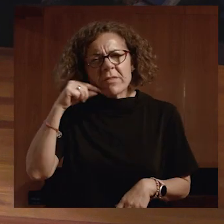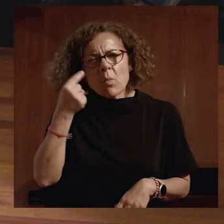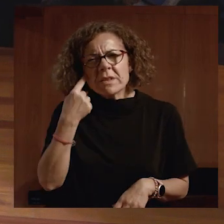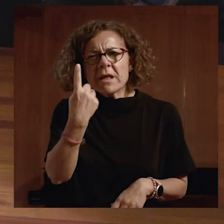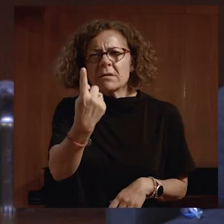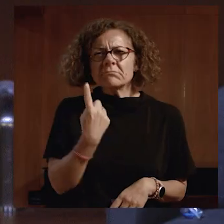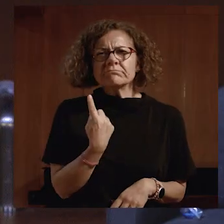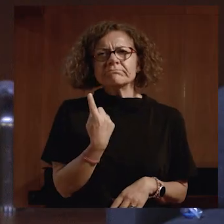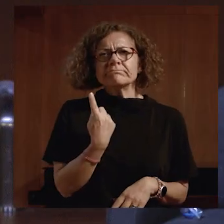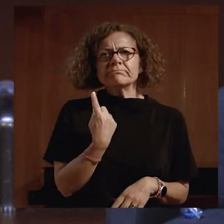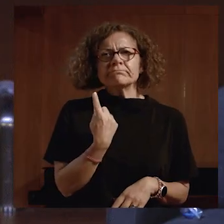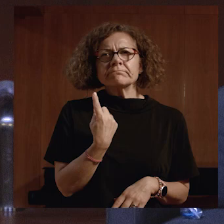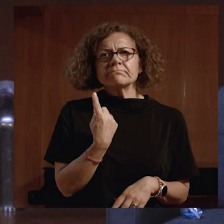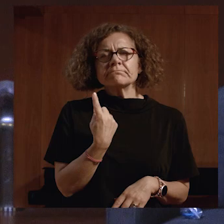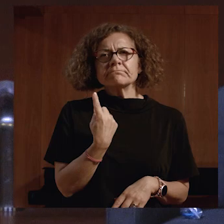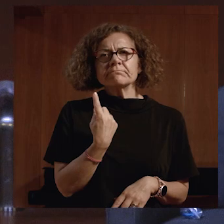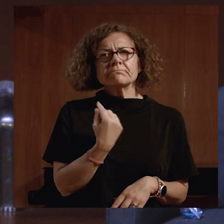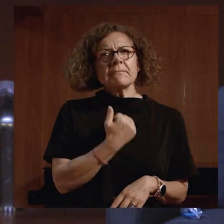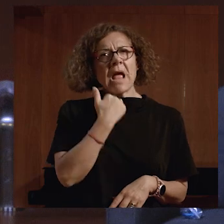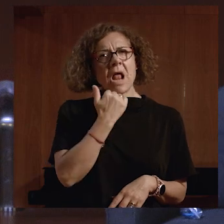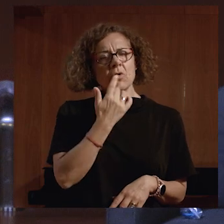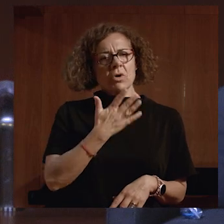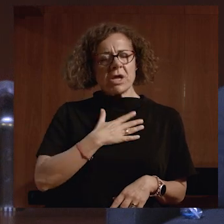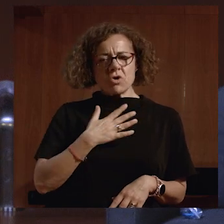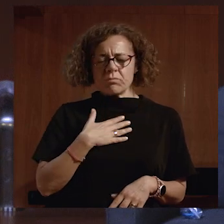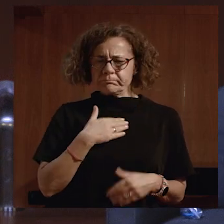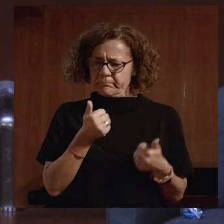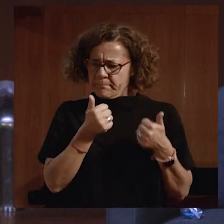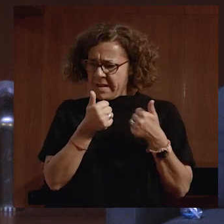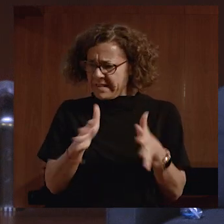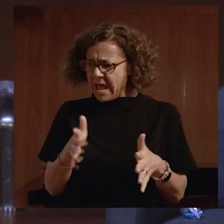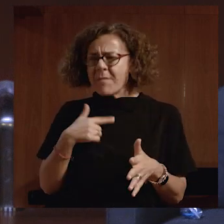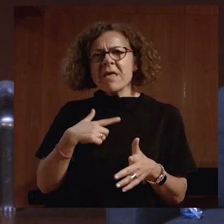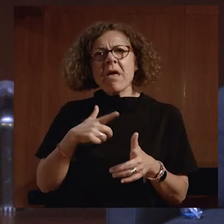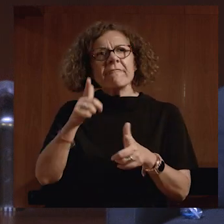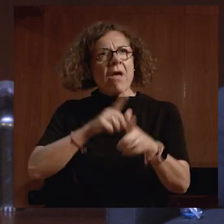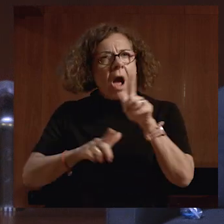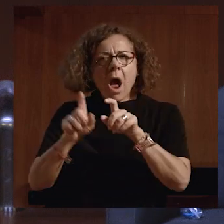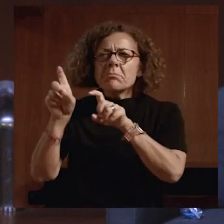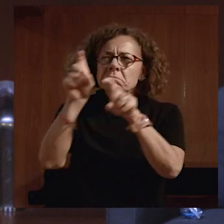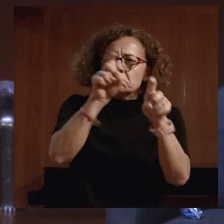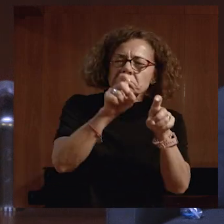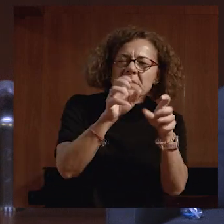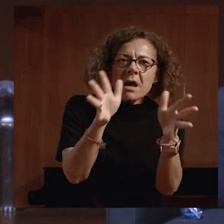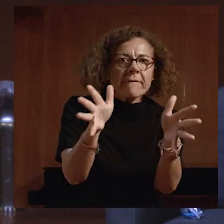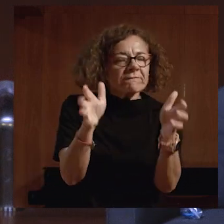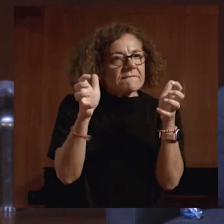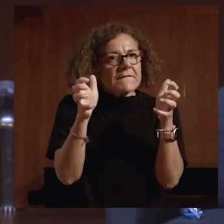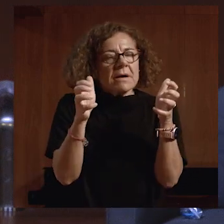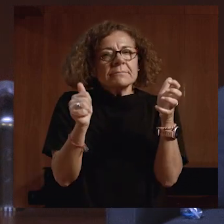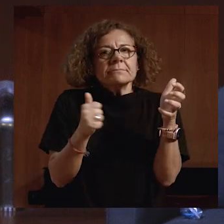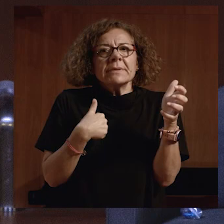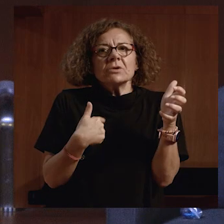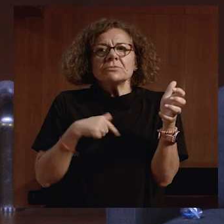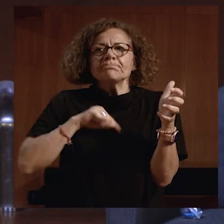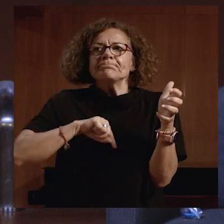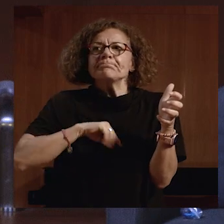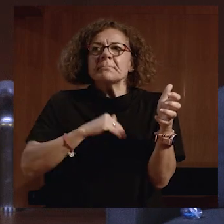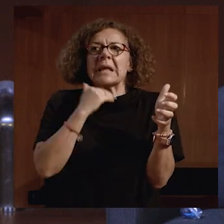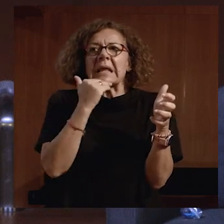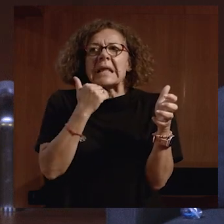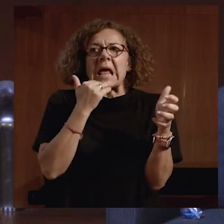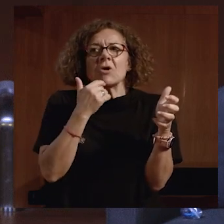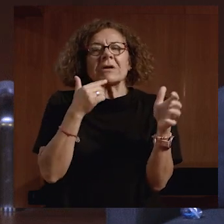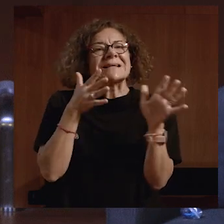the life of touring, I loved the quartet life, but something that had always been the thing I enjoyed a lot of was teaching. And